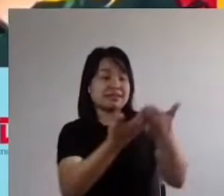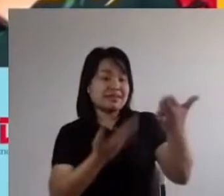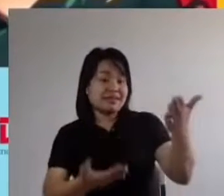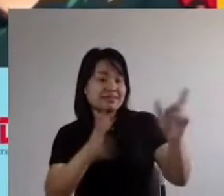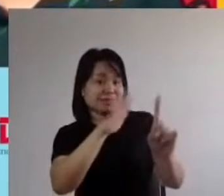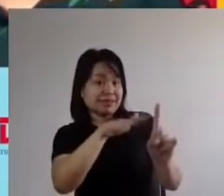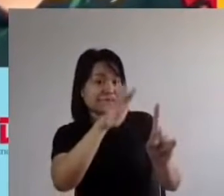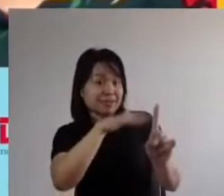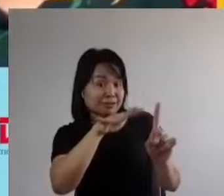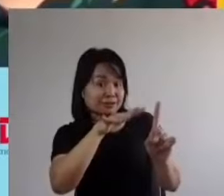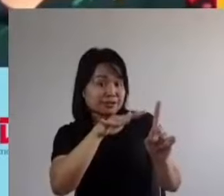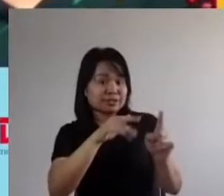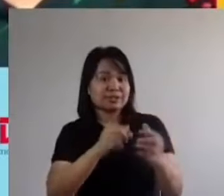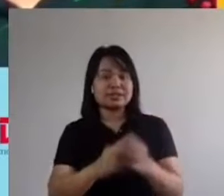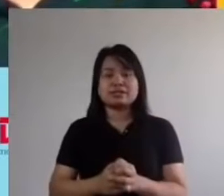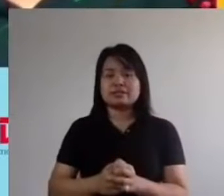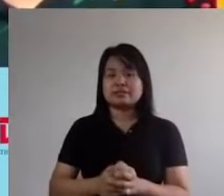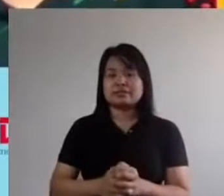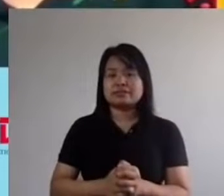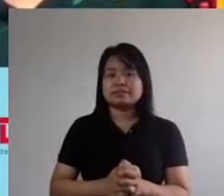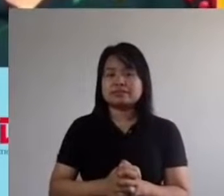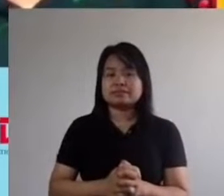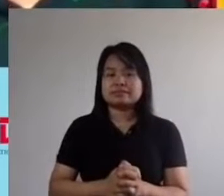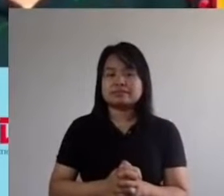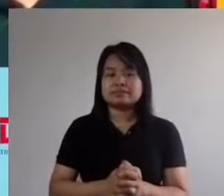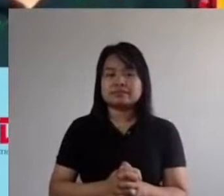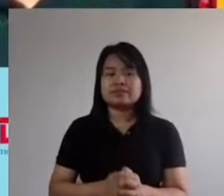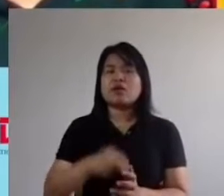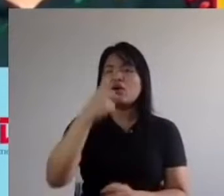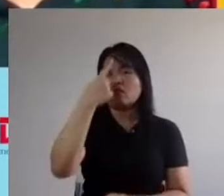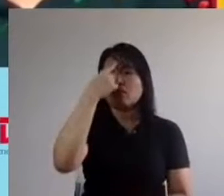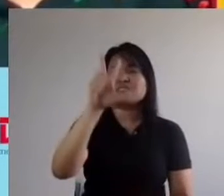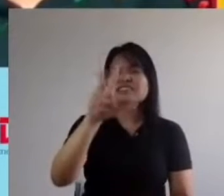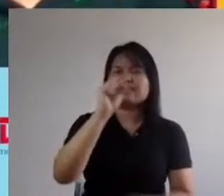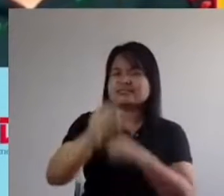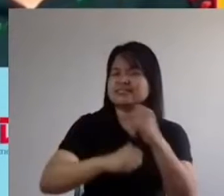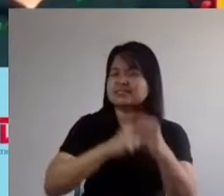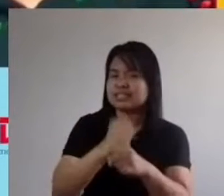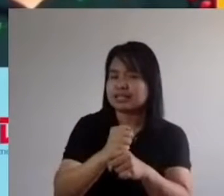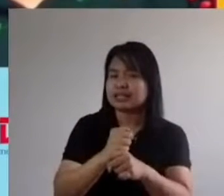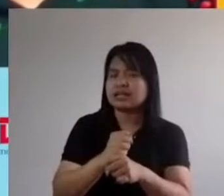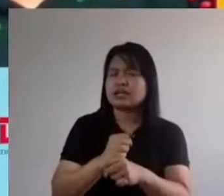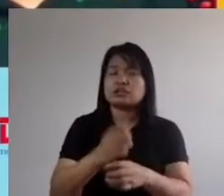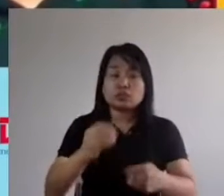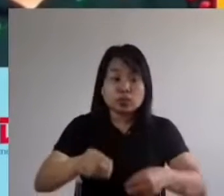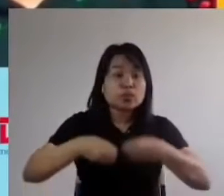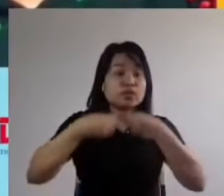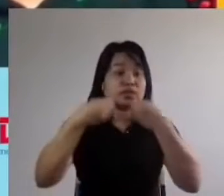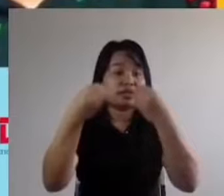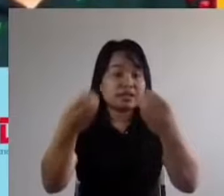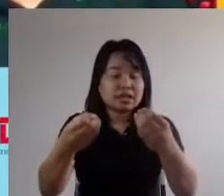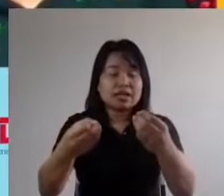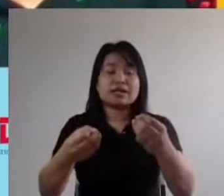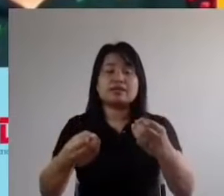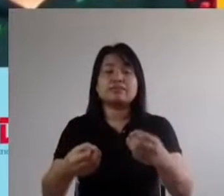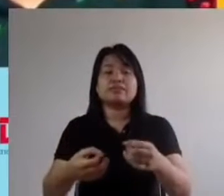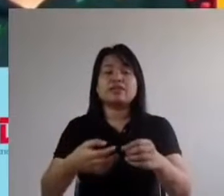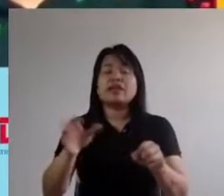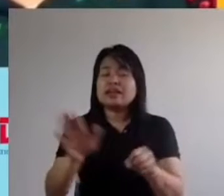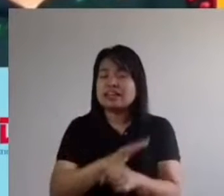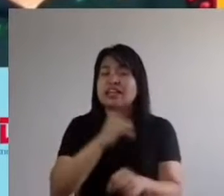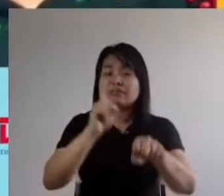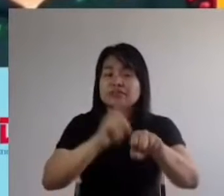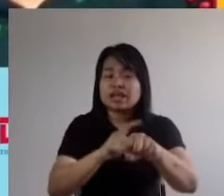originally slated for 3 years. This is to provide sufficient time for teachers to understand